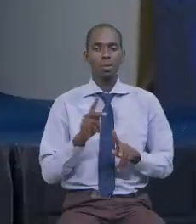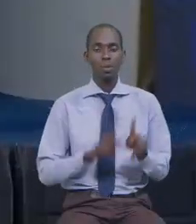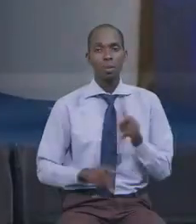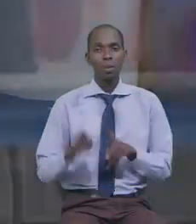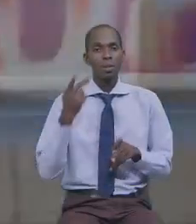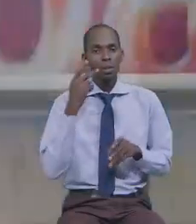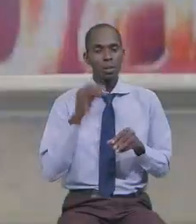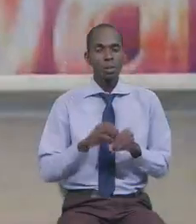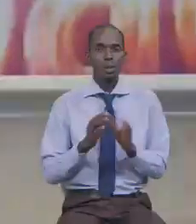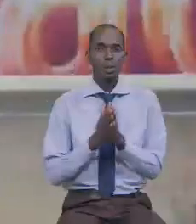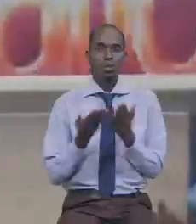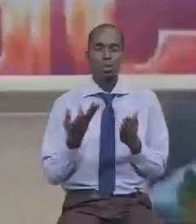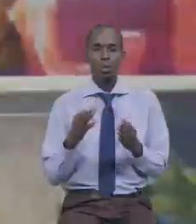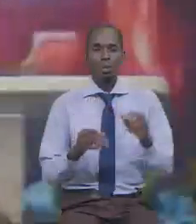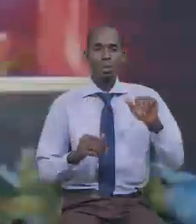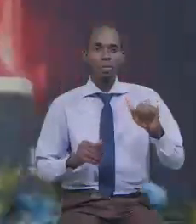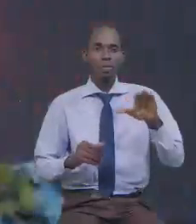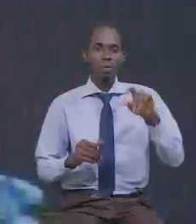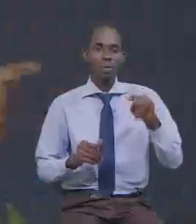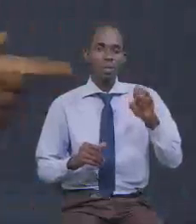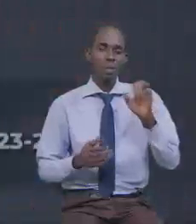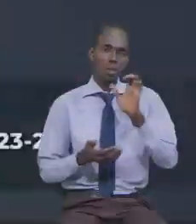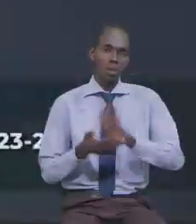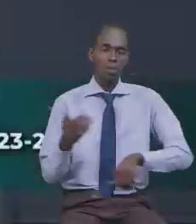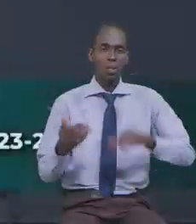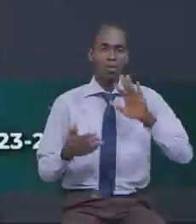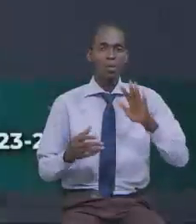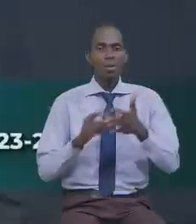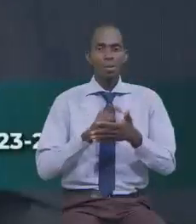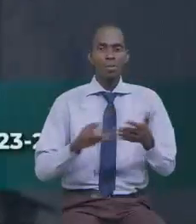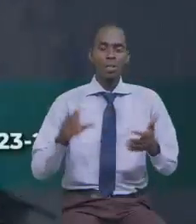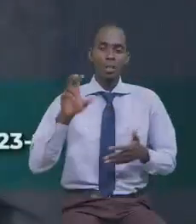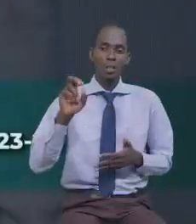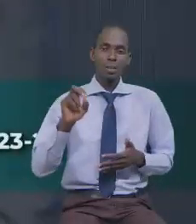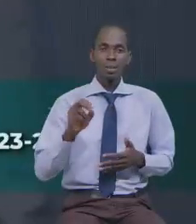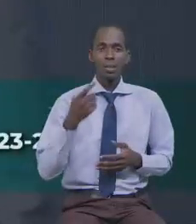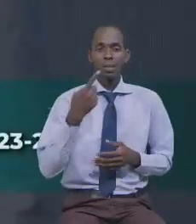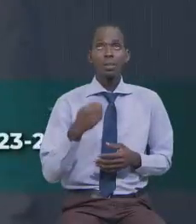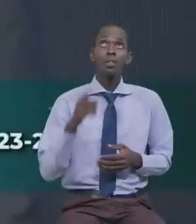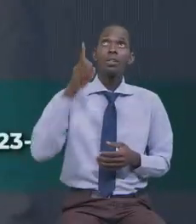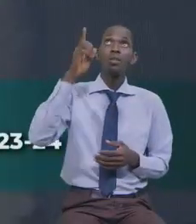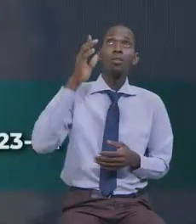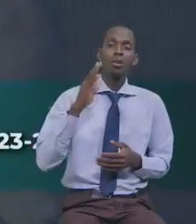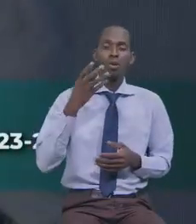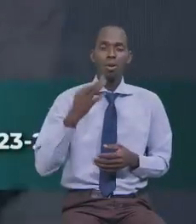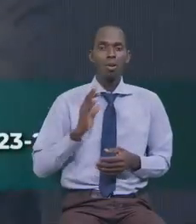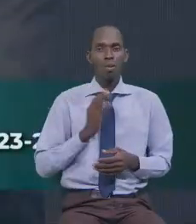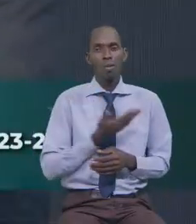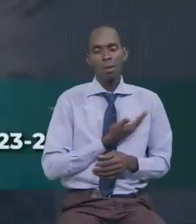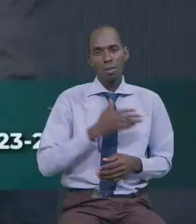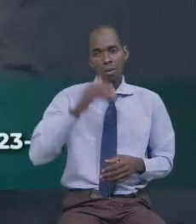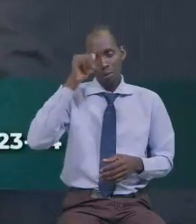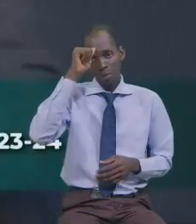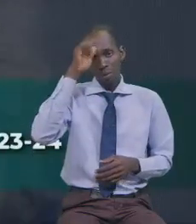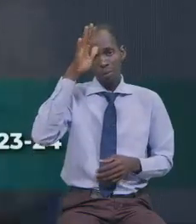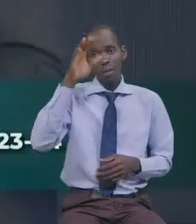5, and I'm reading from verse 30. Acts chapter 5, verse 30, the God of our fathers